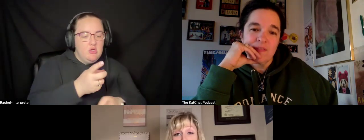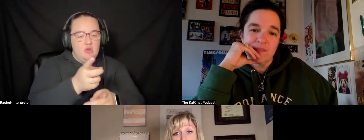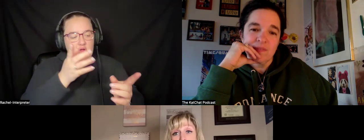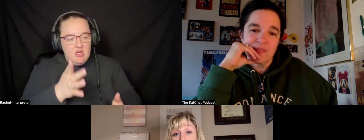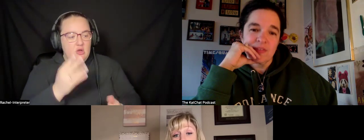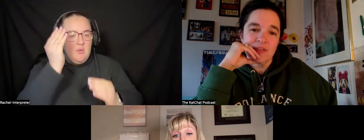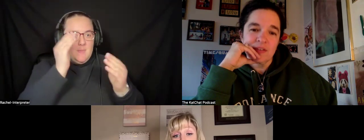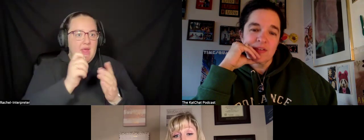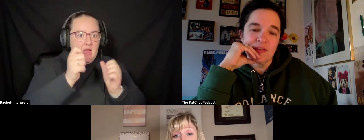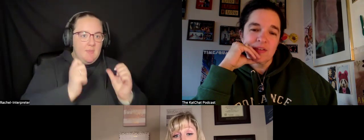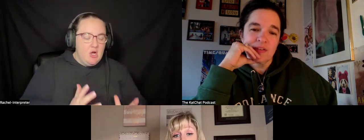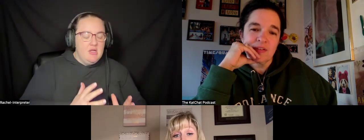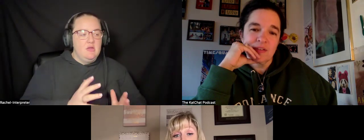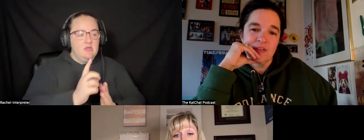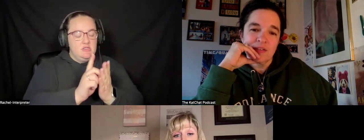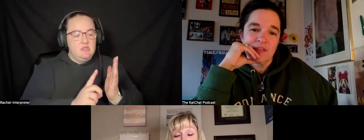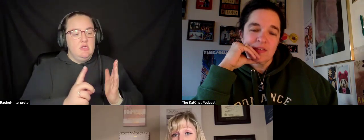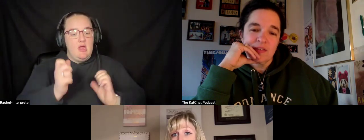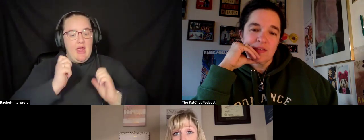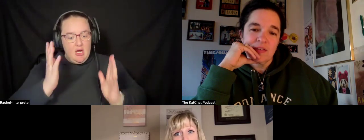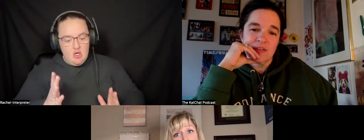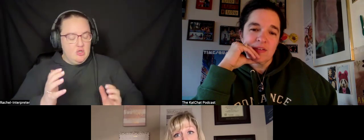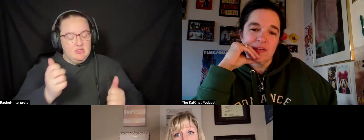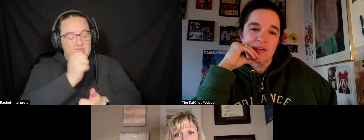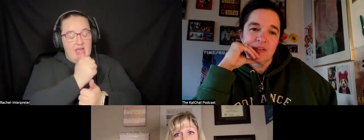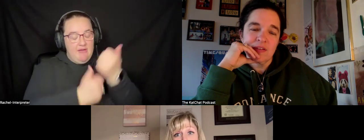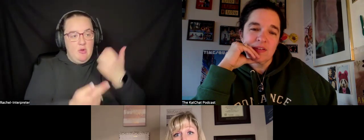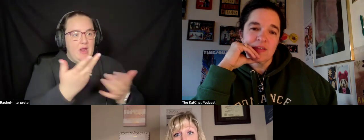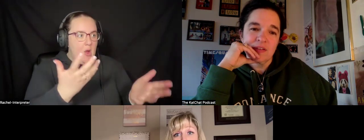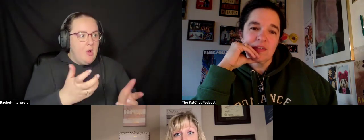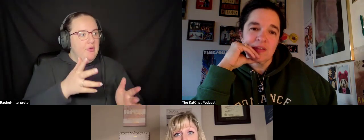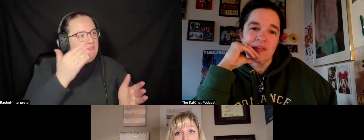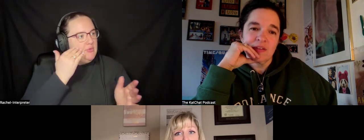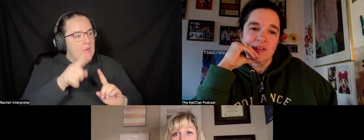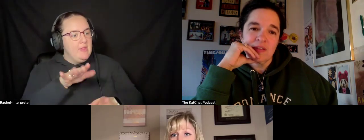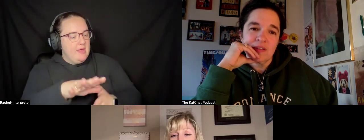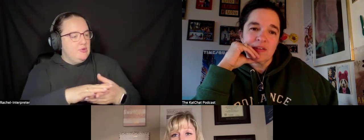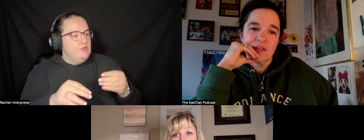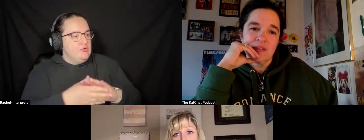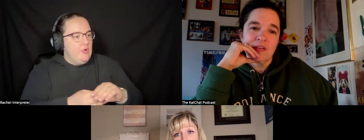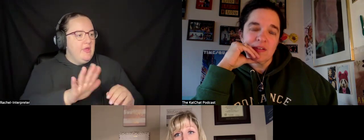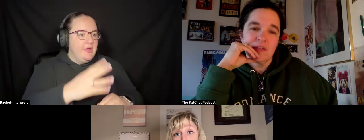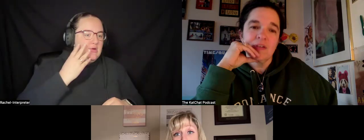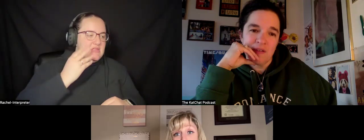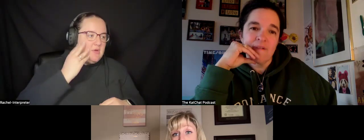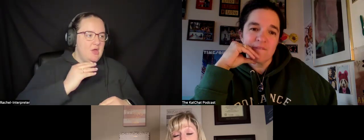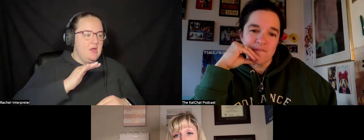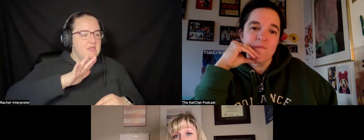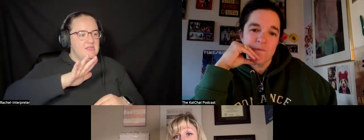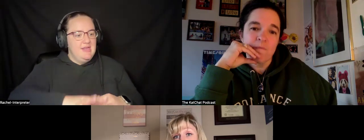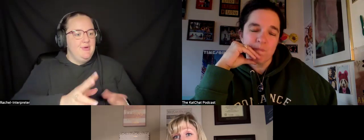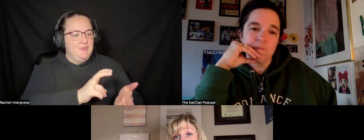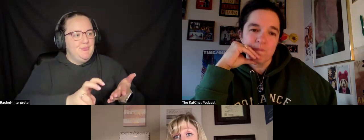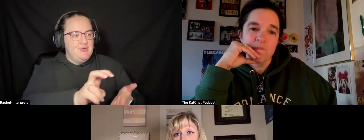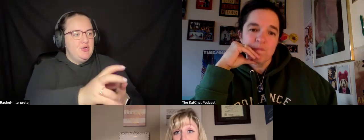obviously, yes, the actors. And I want to hear their stories. I want to hear how they got to be where they are, and what it is